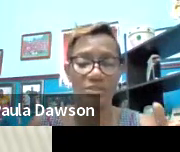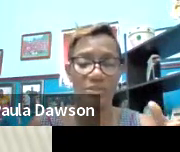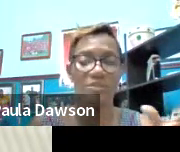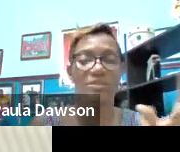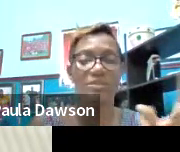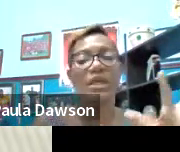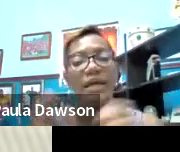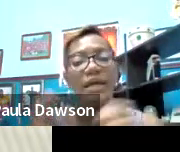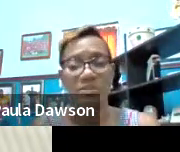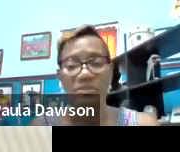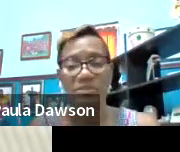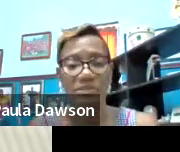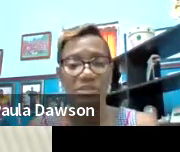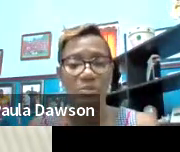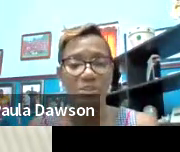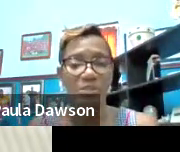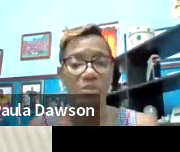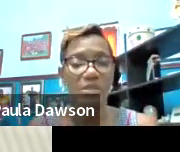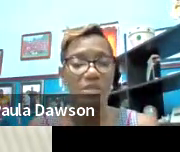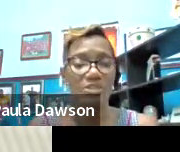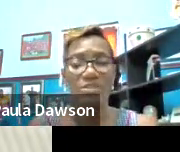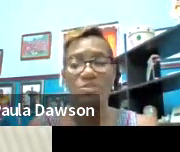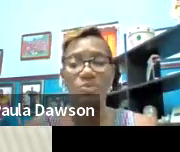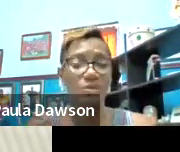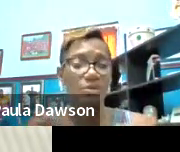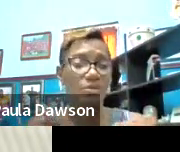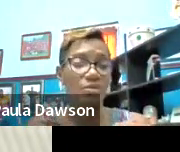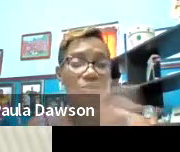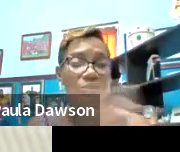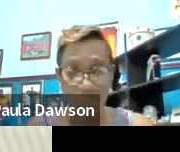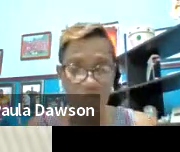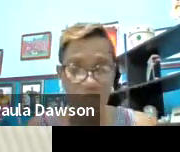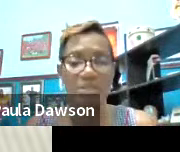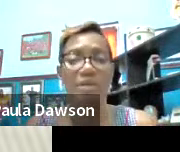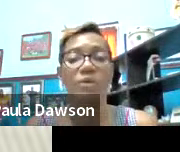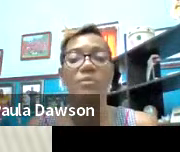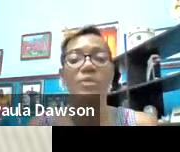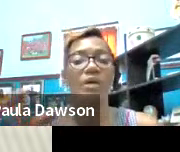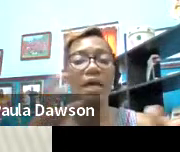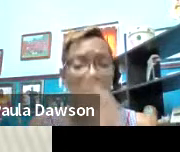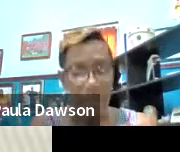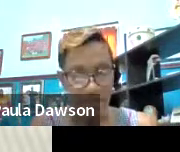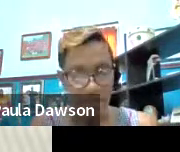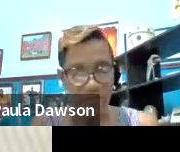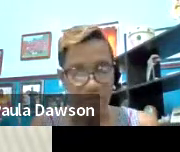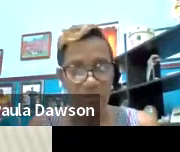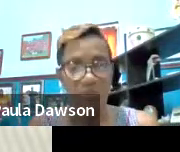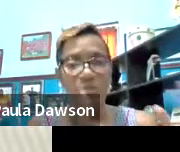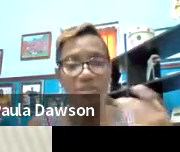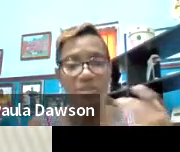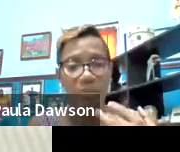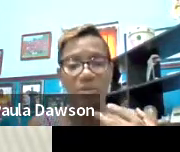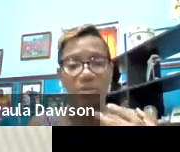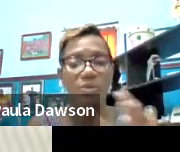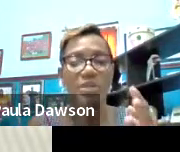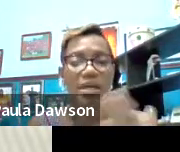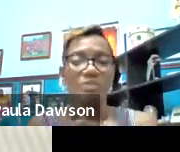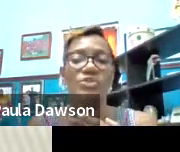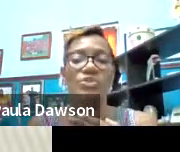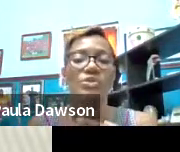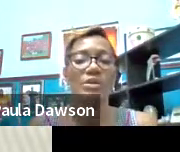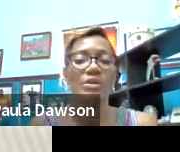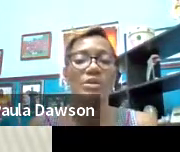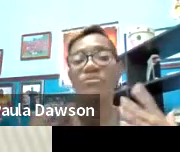Children's Hospital and the University Hospital. We inject over 100 kids when they come, and adults with spinal cord